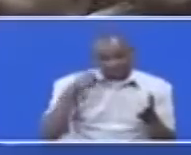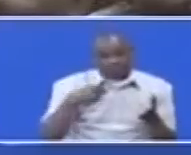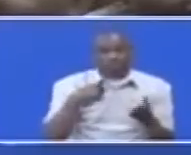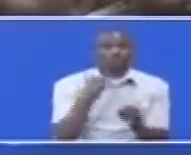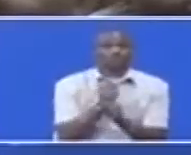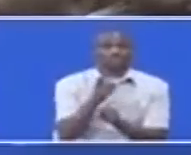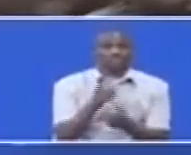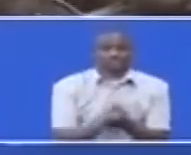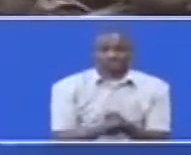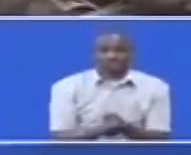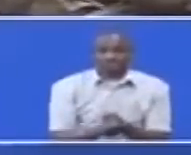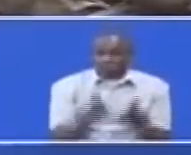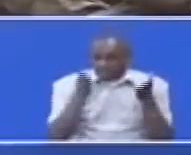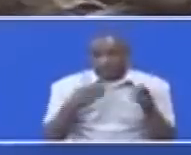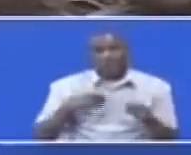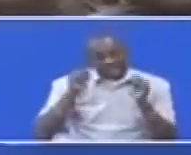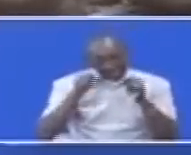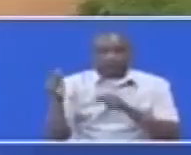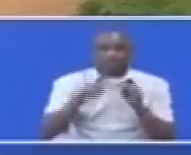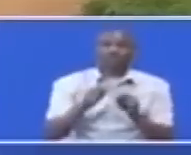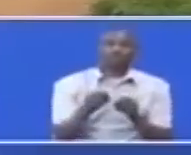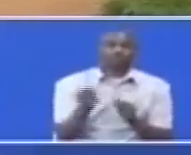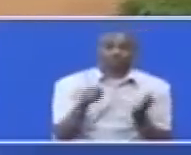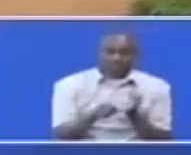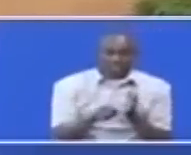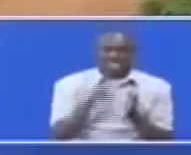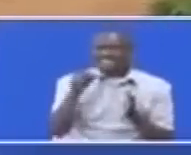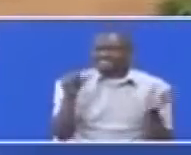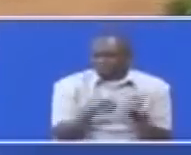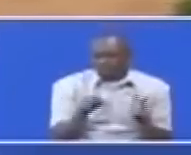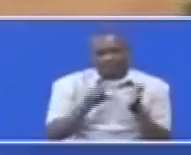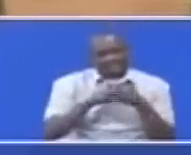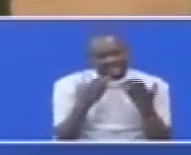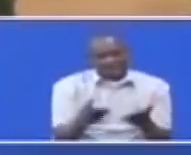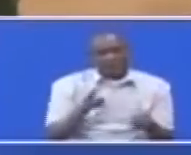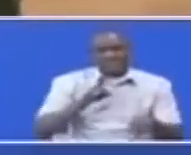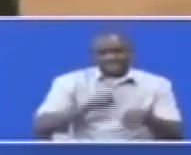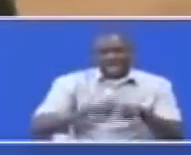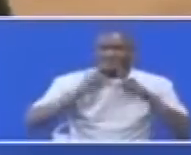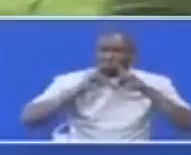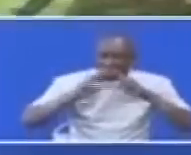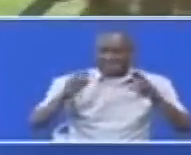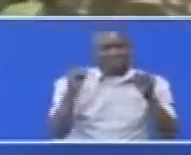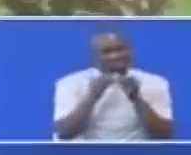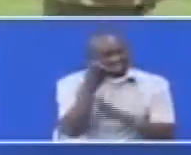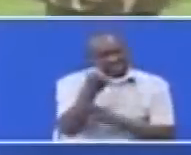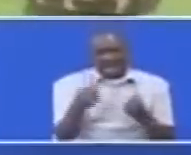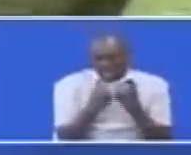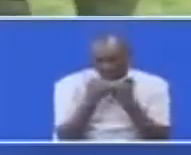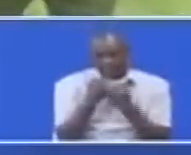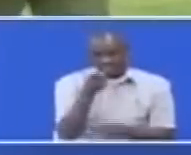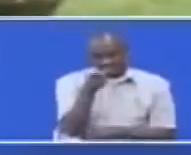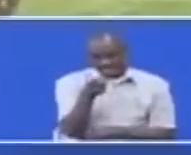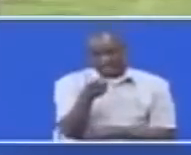in sectors. So at least we're able to cover every area. The chaos erupted moments after a peace meeting at Olposimoru Trading